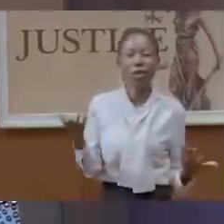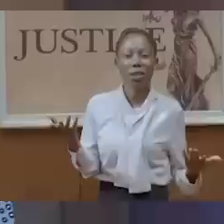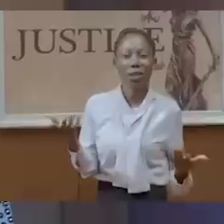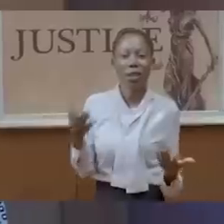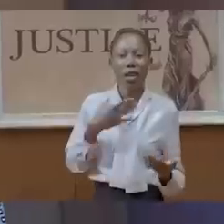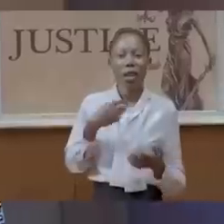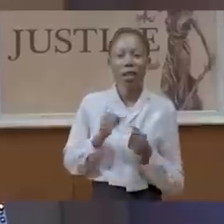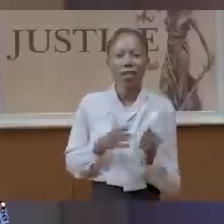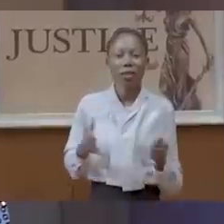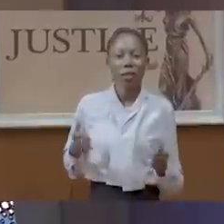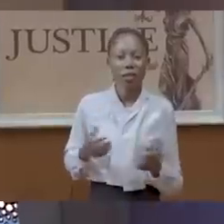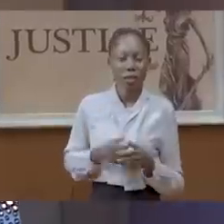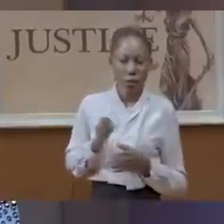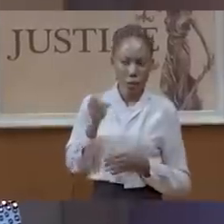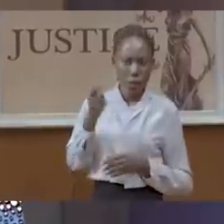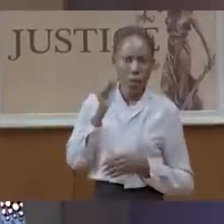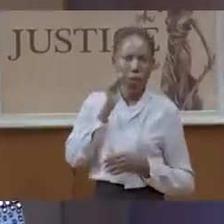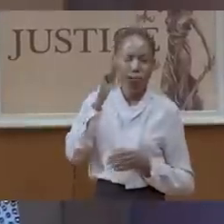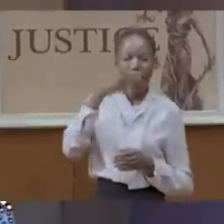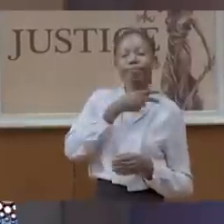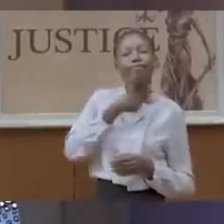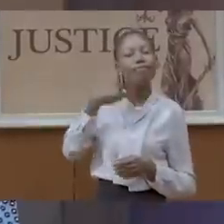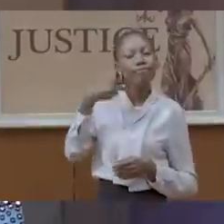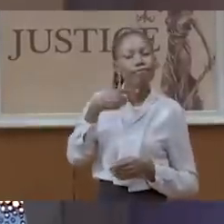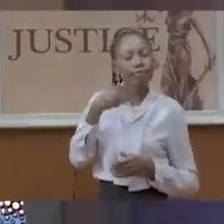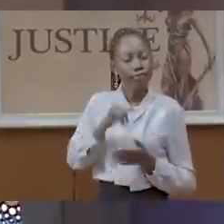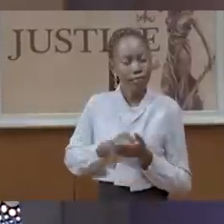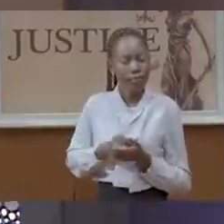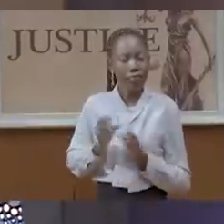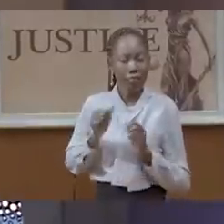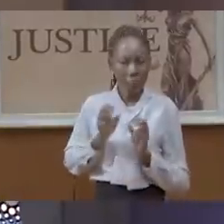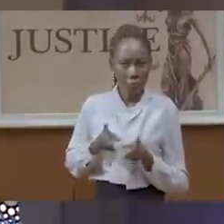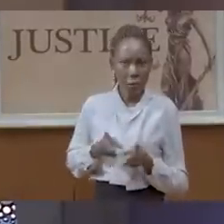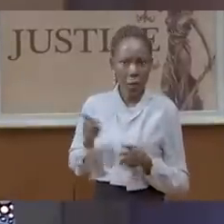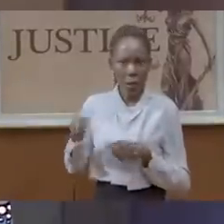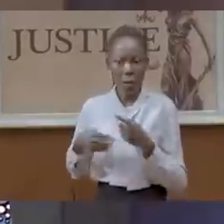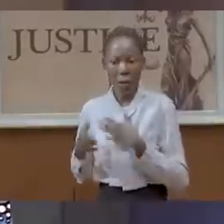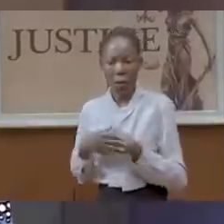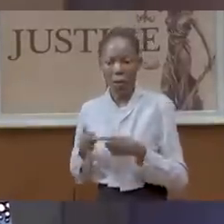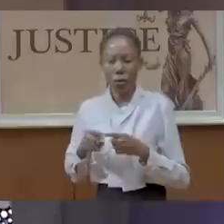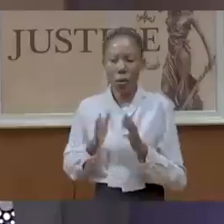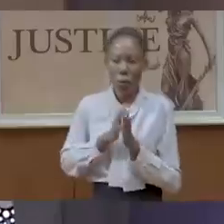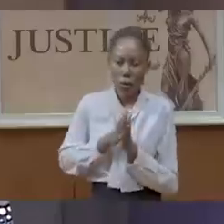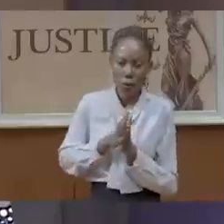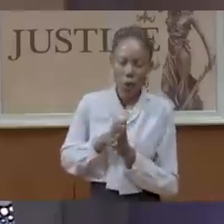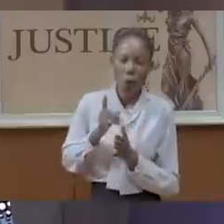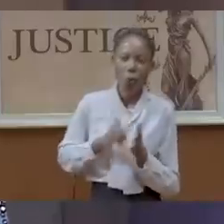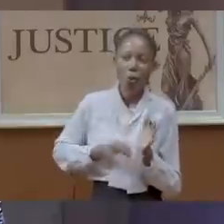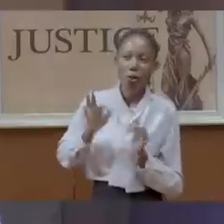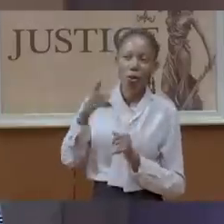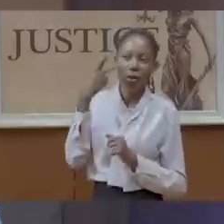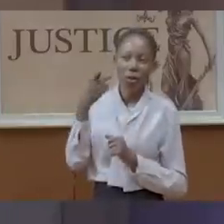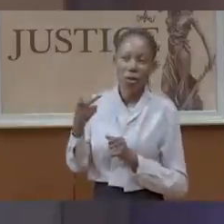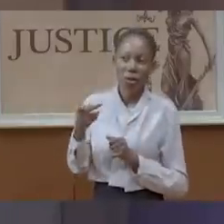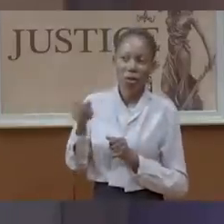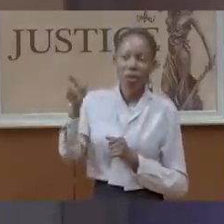I because I was sitting with the pastor. So the pastor said, look, let me not pray. Go and meet my friend. Let my friend pray for you. And the man said, what I saw is I saw a dead